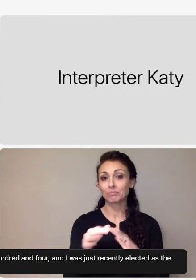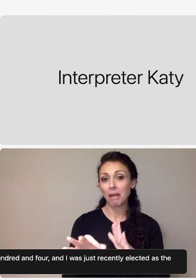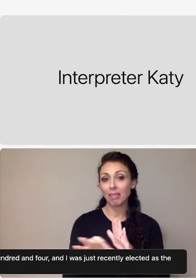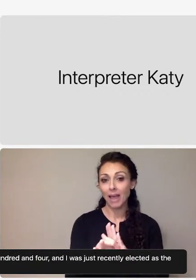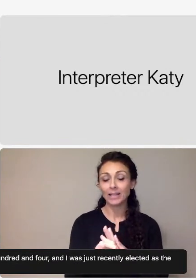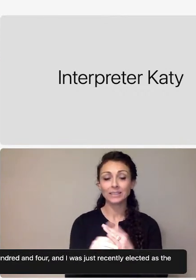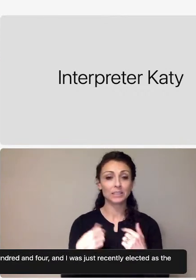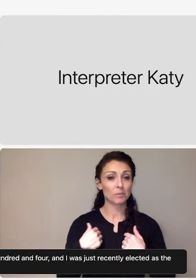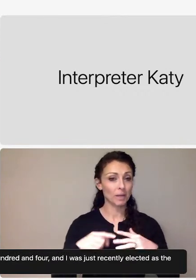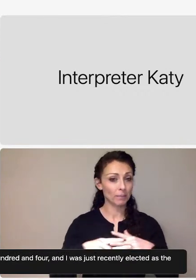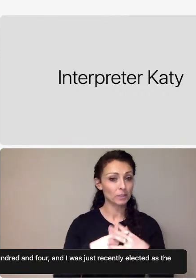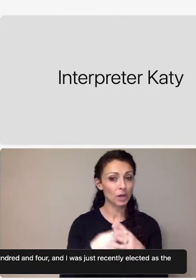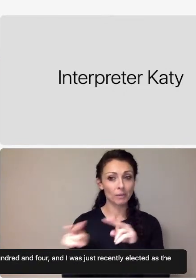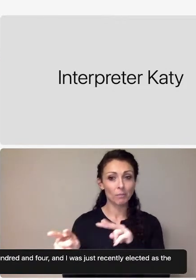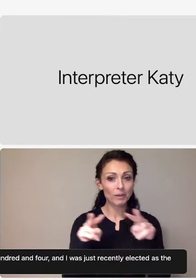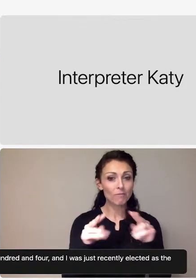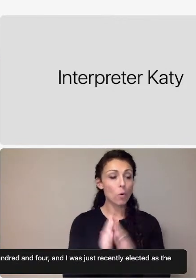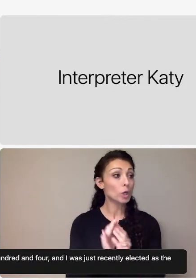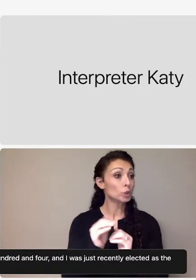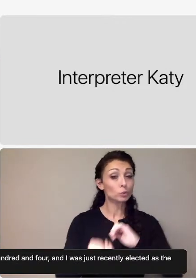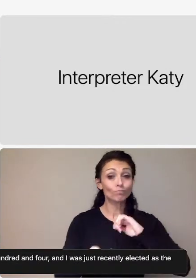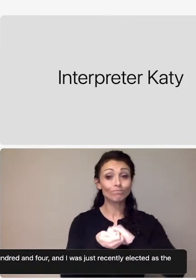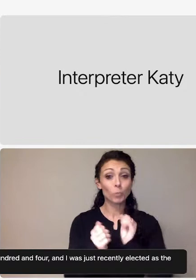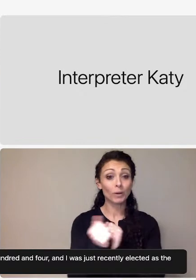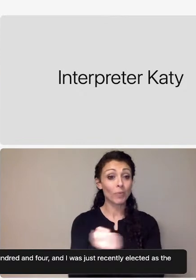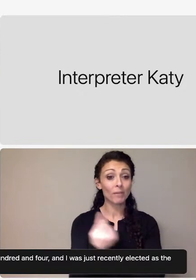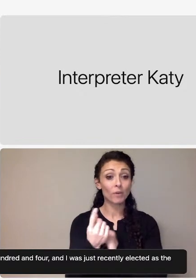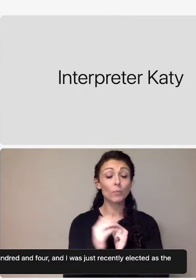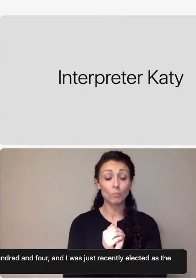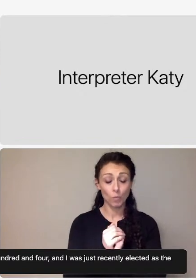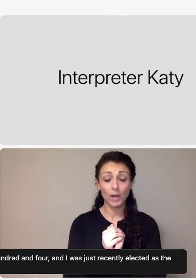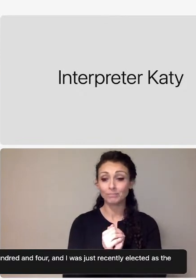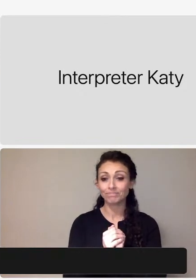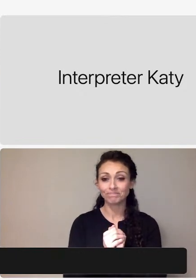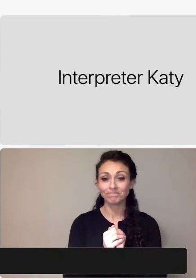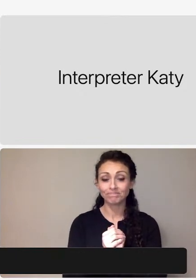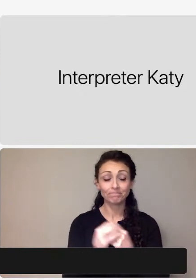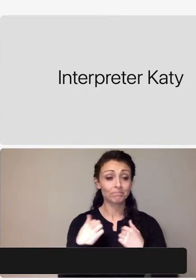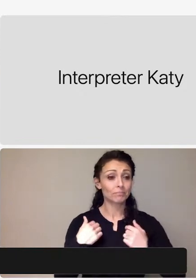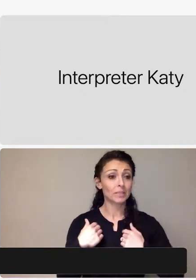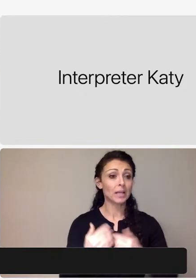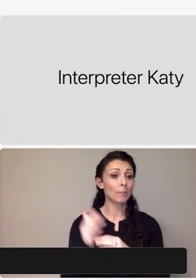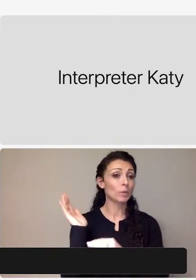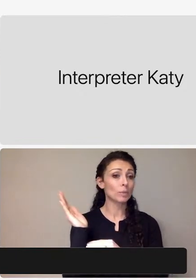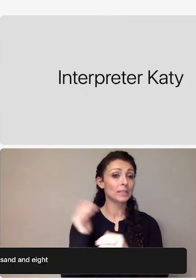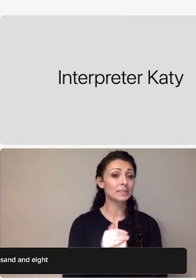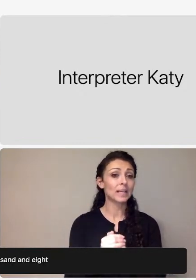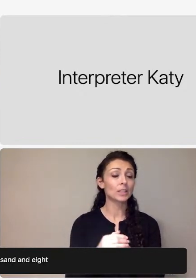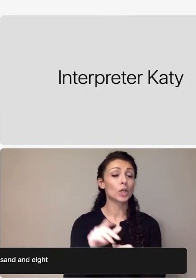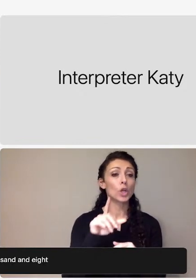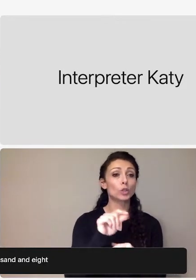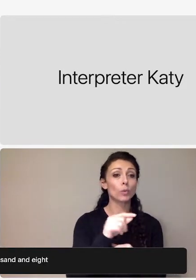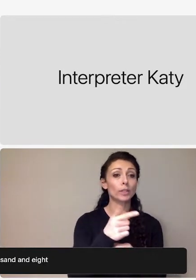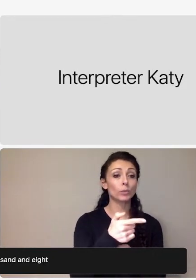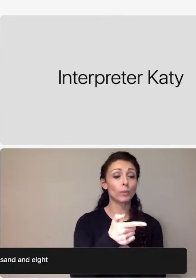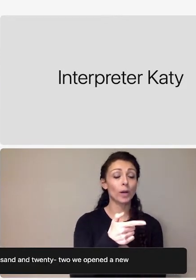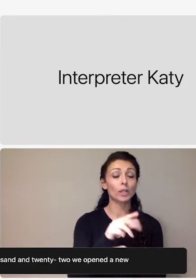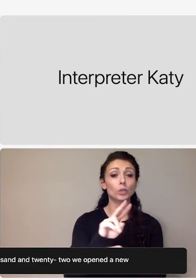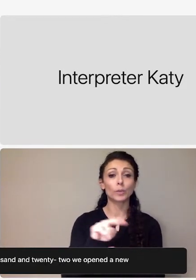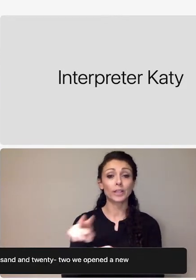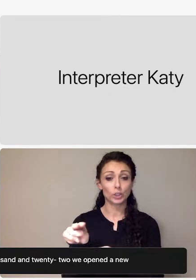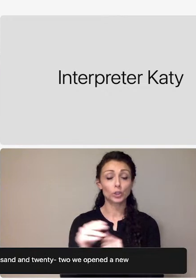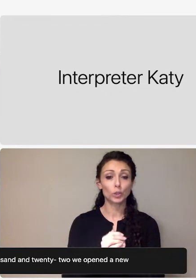so i look forward to working with everyone tonight i'm going to be presenting the 2021-2022 reopener negotiation sunshine